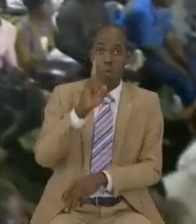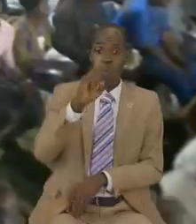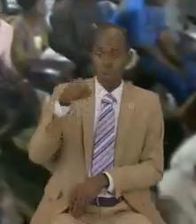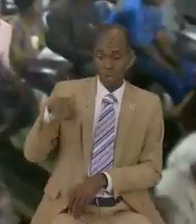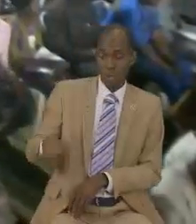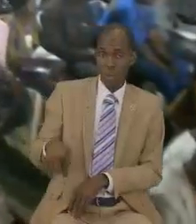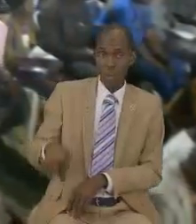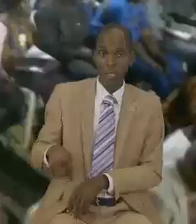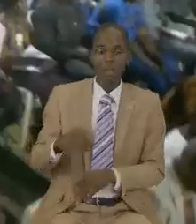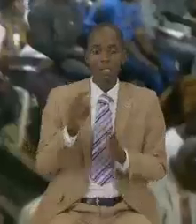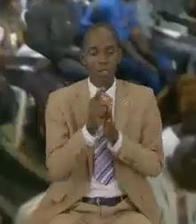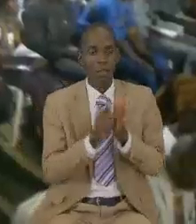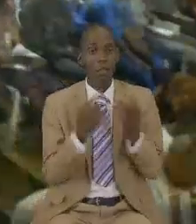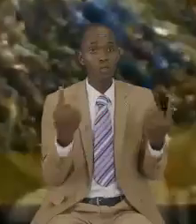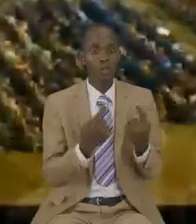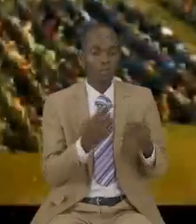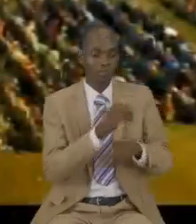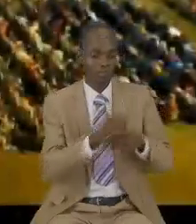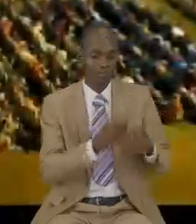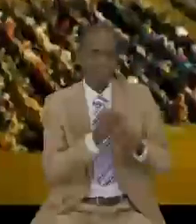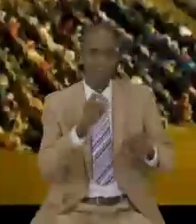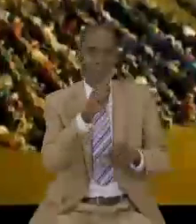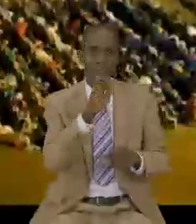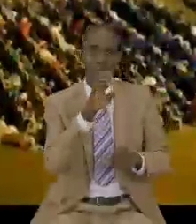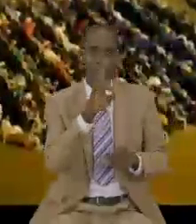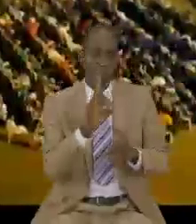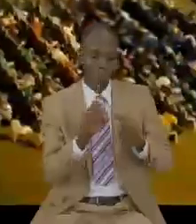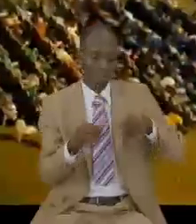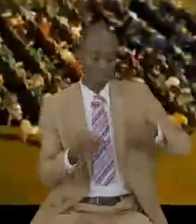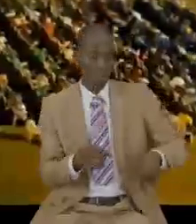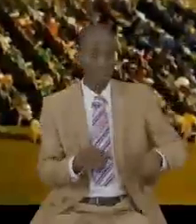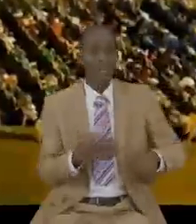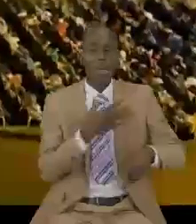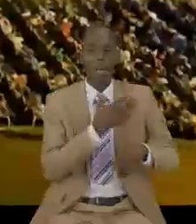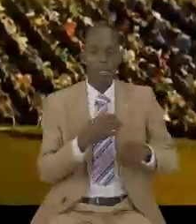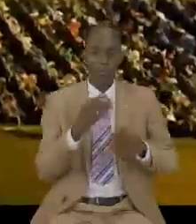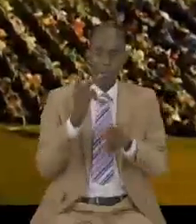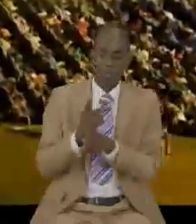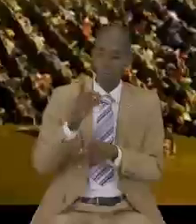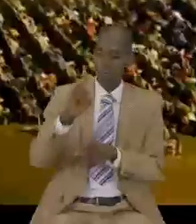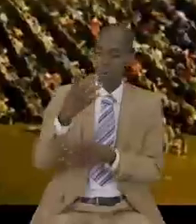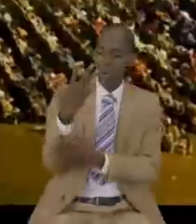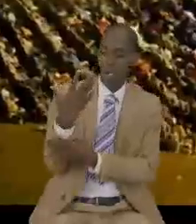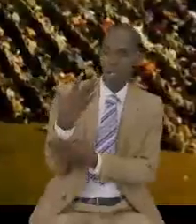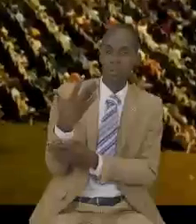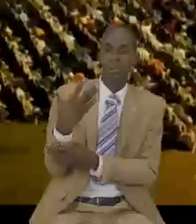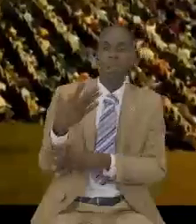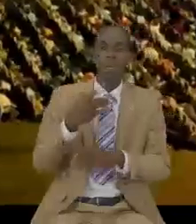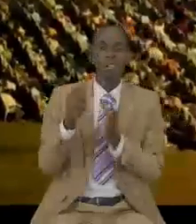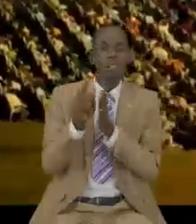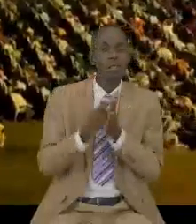tied another leg. The law of sin tied one hand and the other hand. And the law of sin